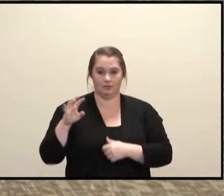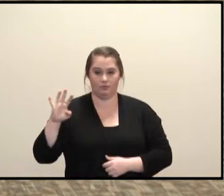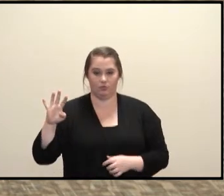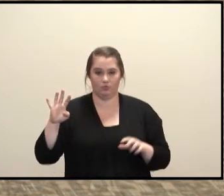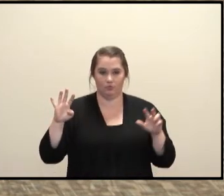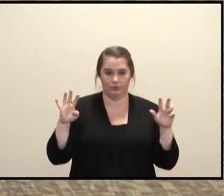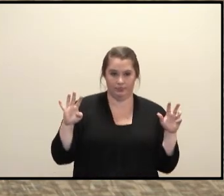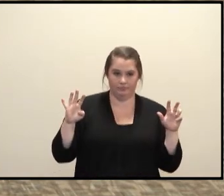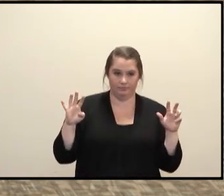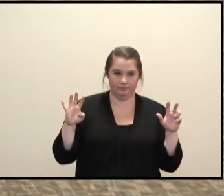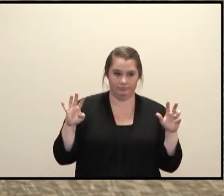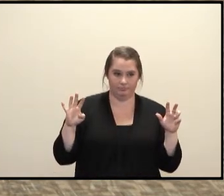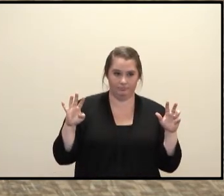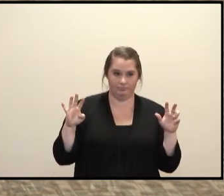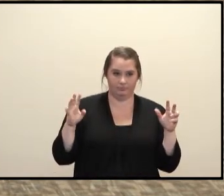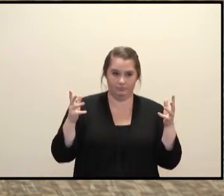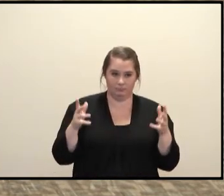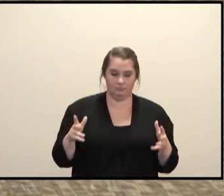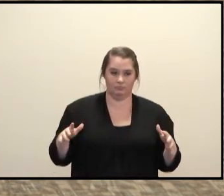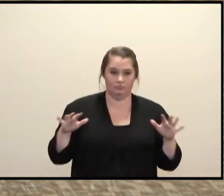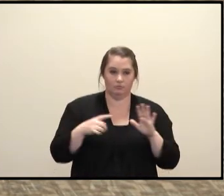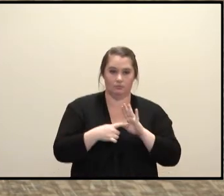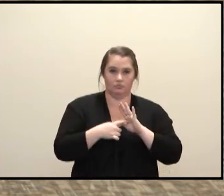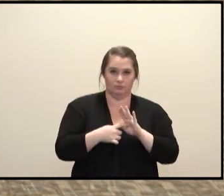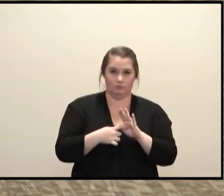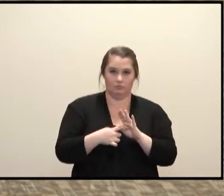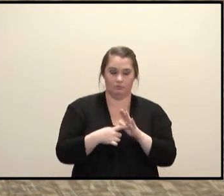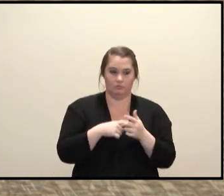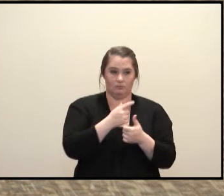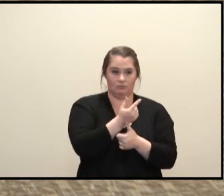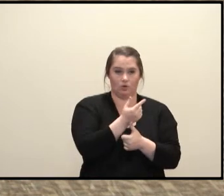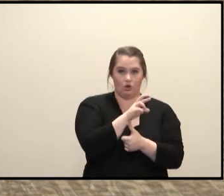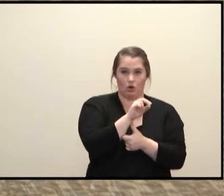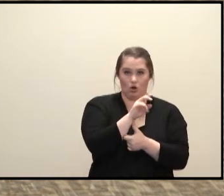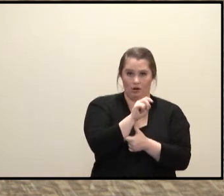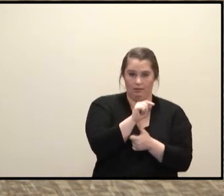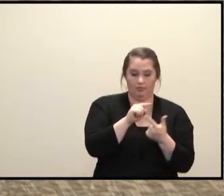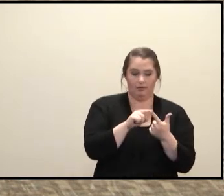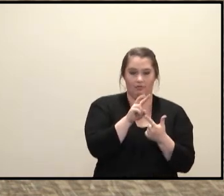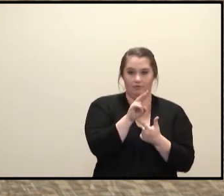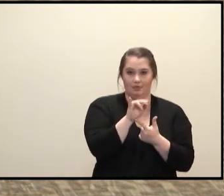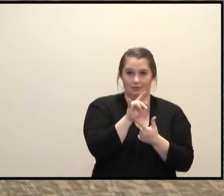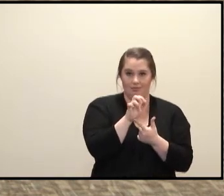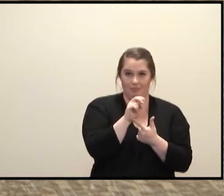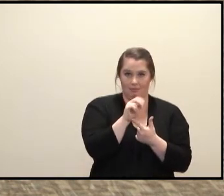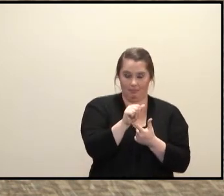4-3. Let the record show that Mr. Grant, Mr. Vidania,